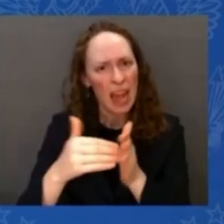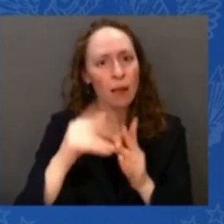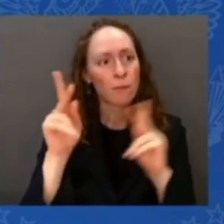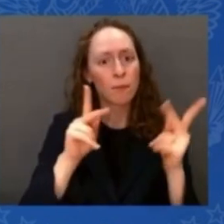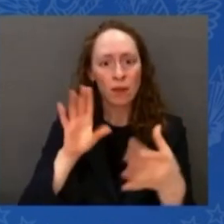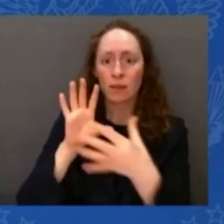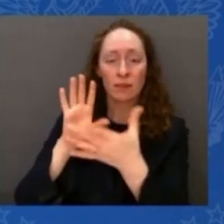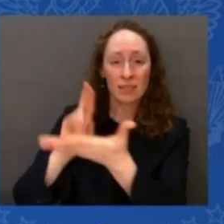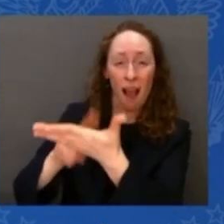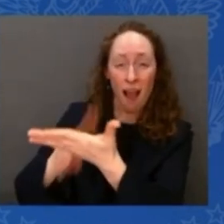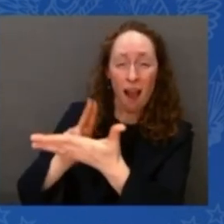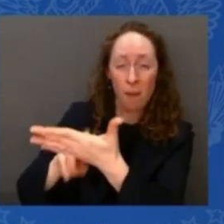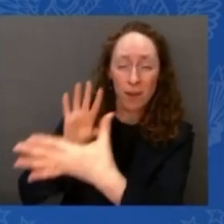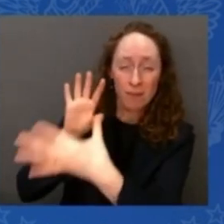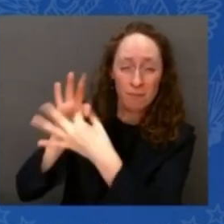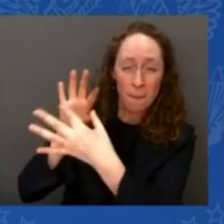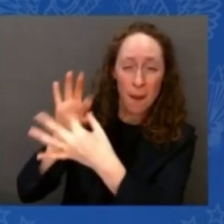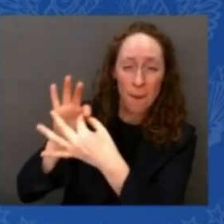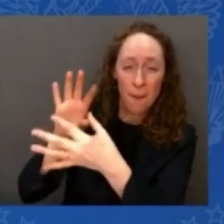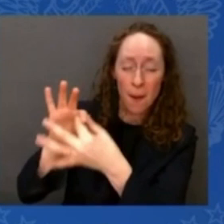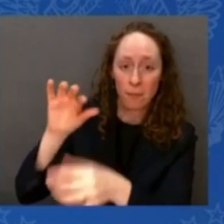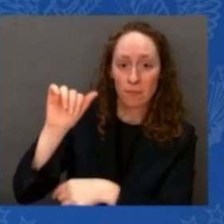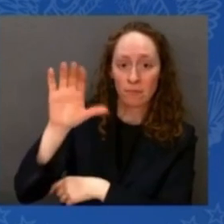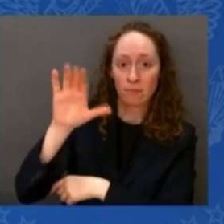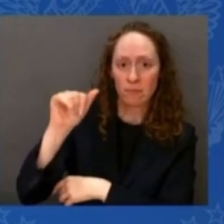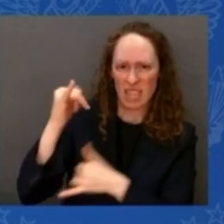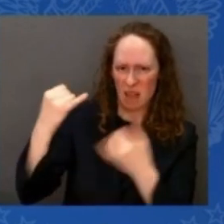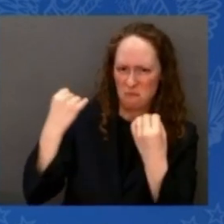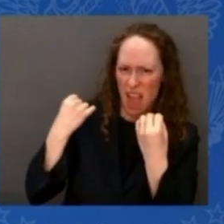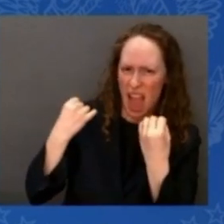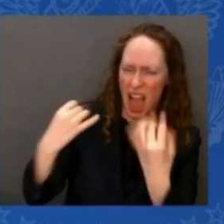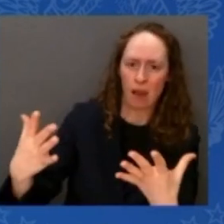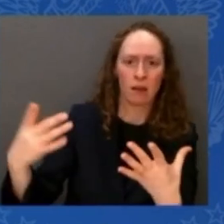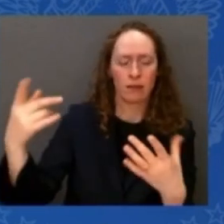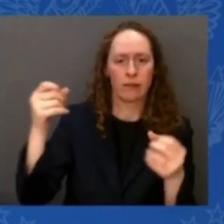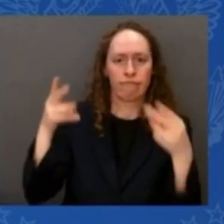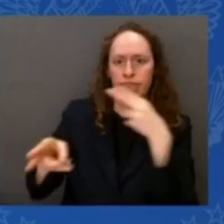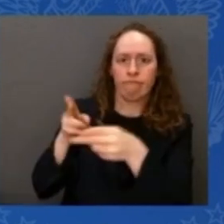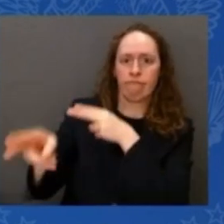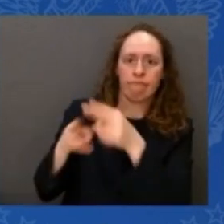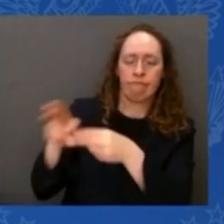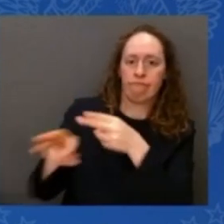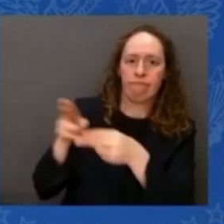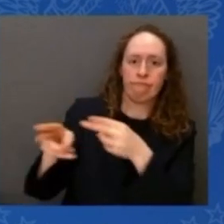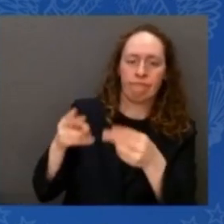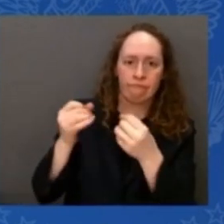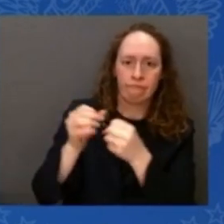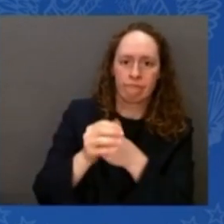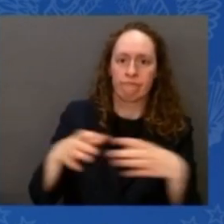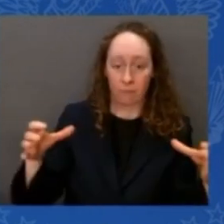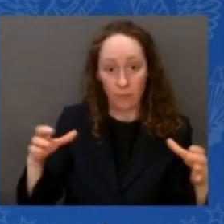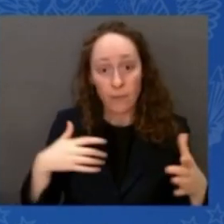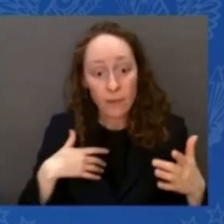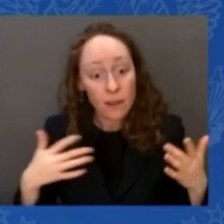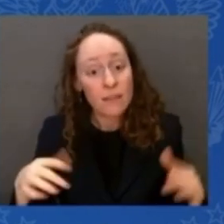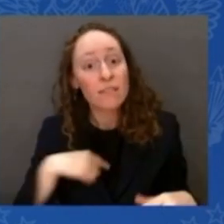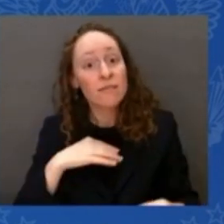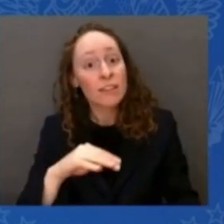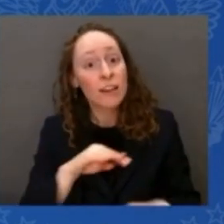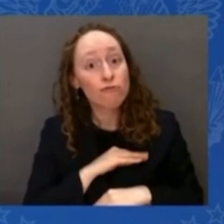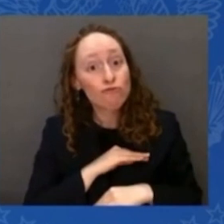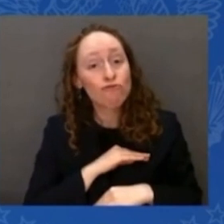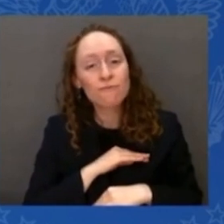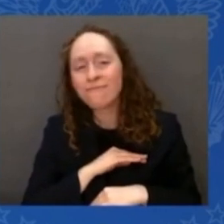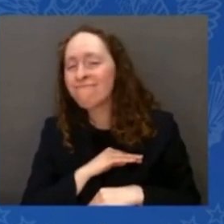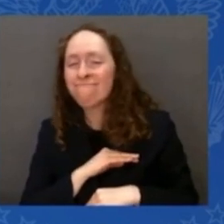ever before. And folks, didn't stop there. Americans pay more for prescription drugs than any nation on earth. Let me